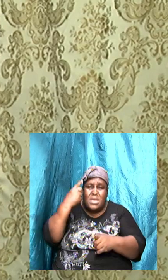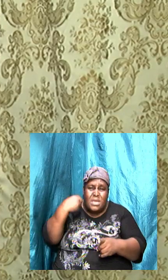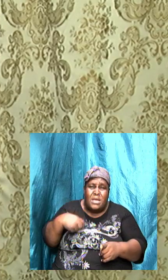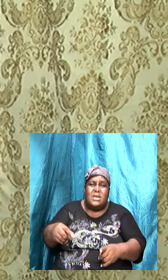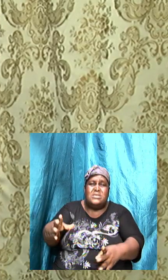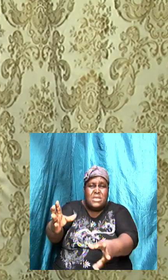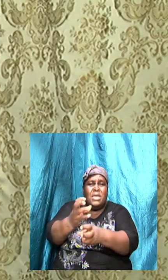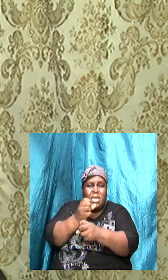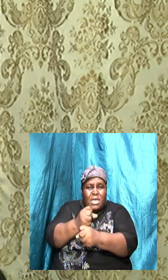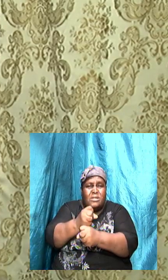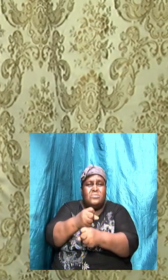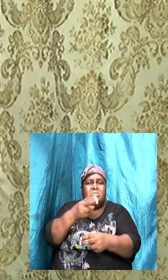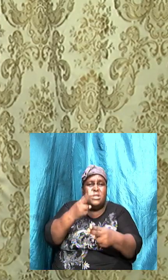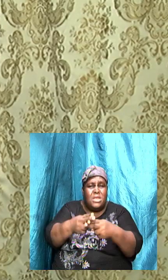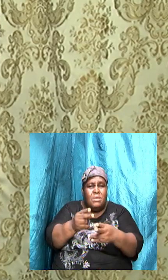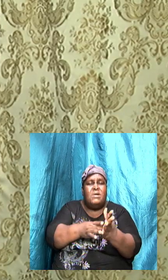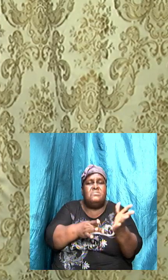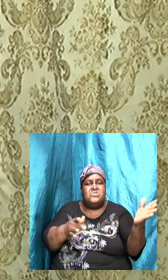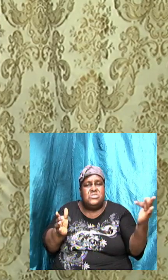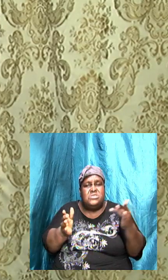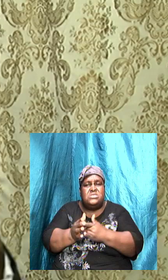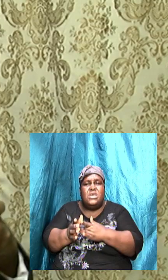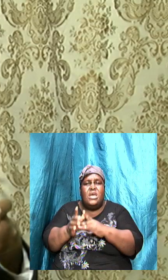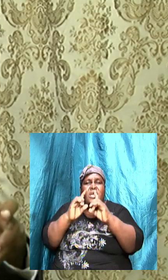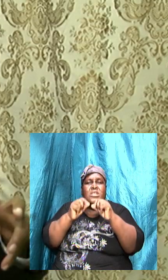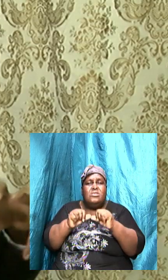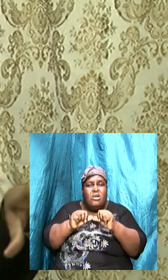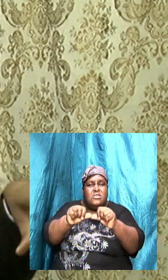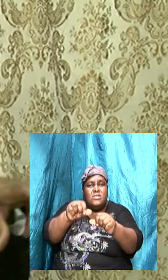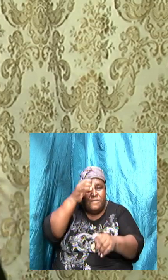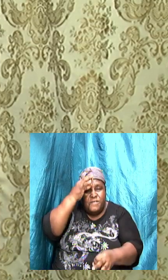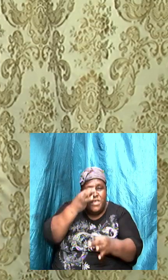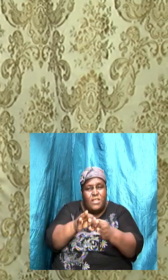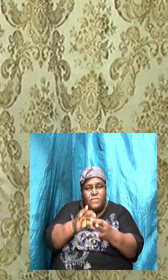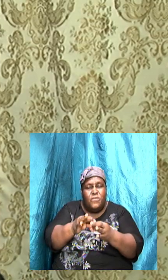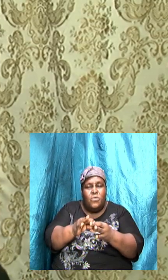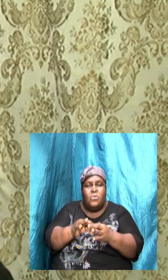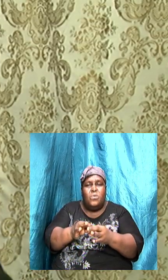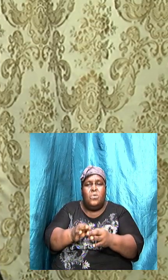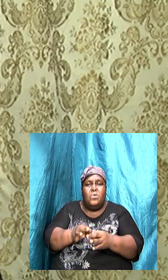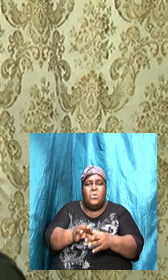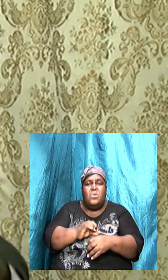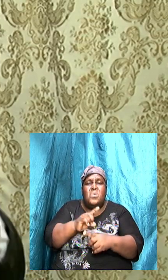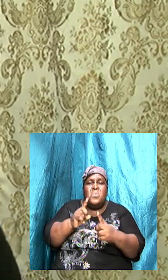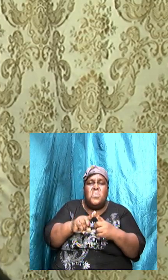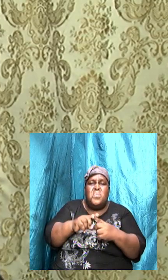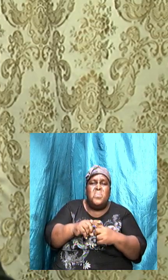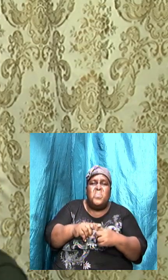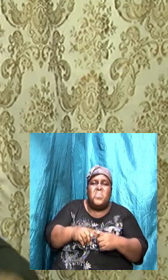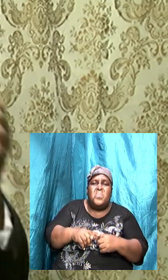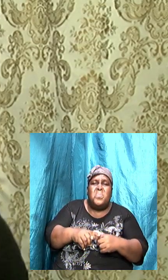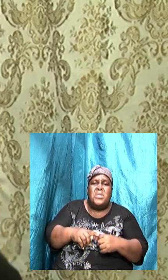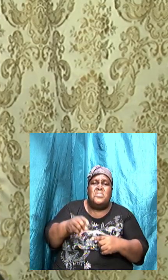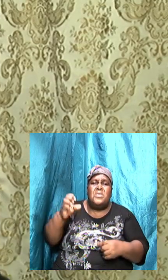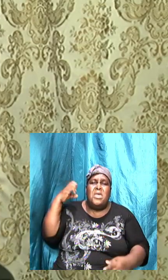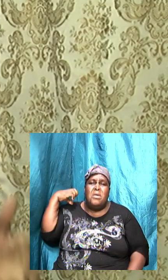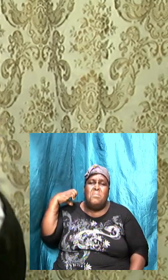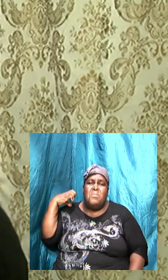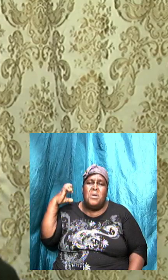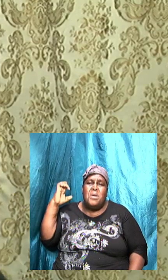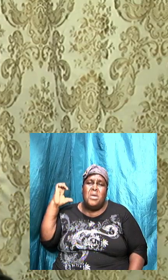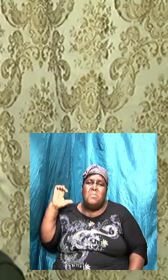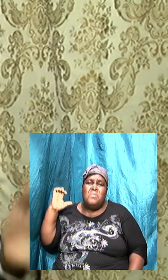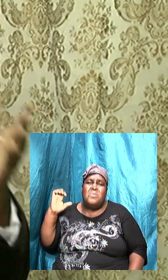on to the name of Jesus and was faithful to it. When the emperors came and were pushing them to accept